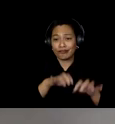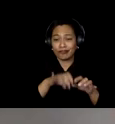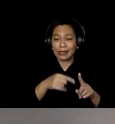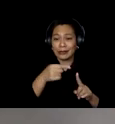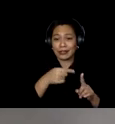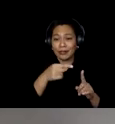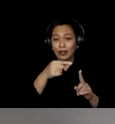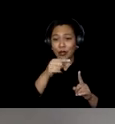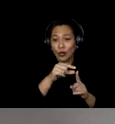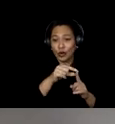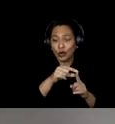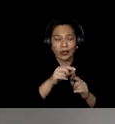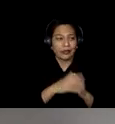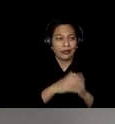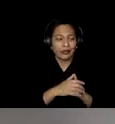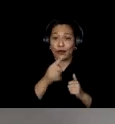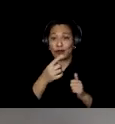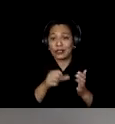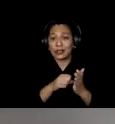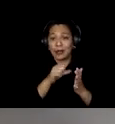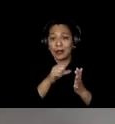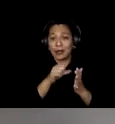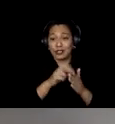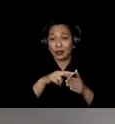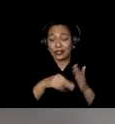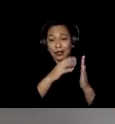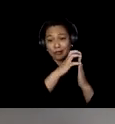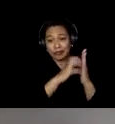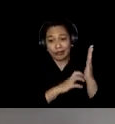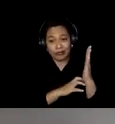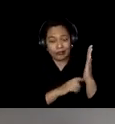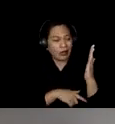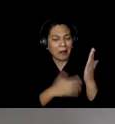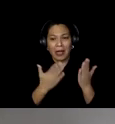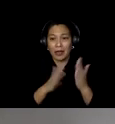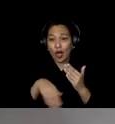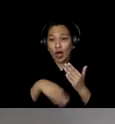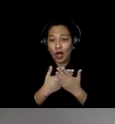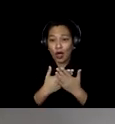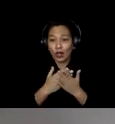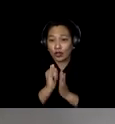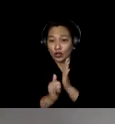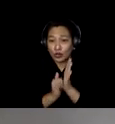like the first page of results are going to be like all from YouTube or from